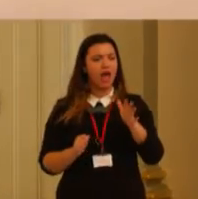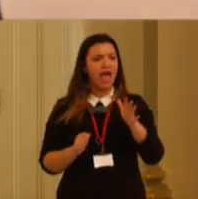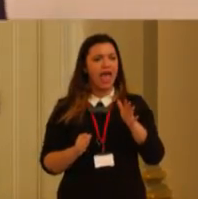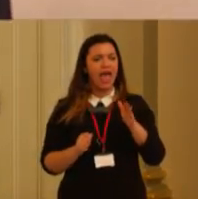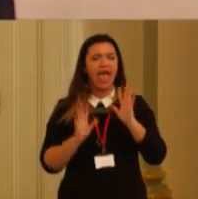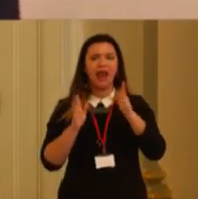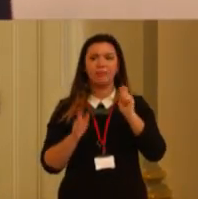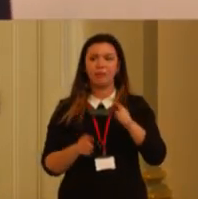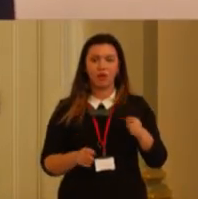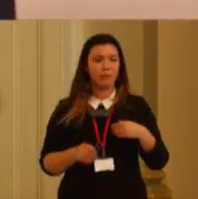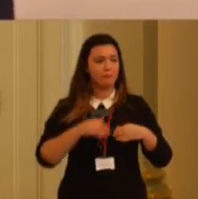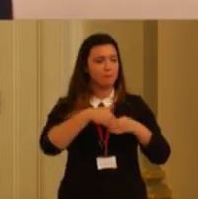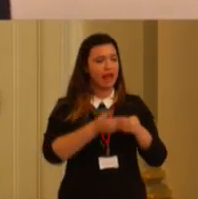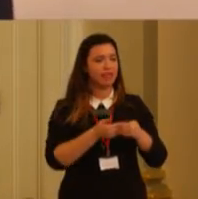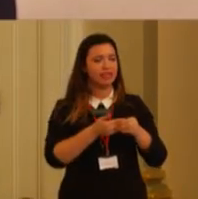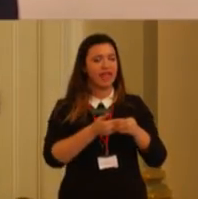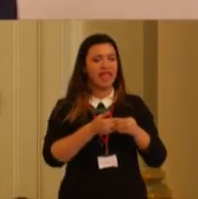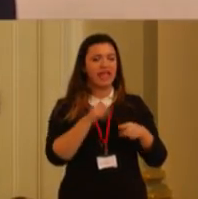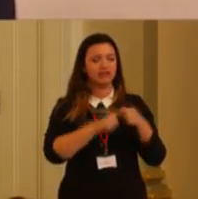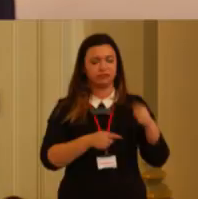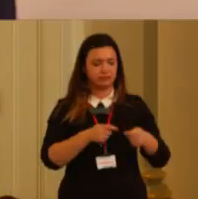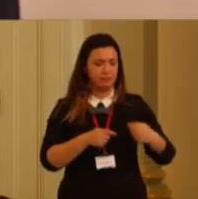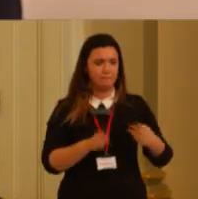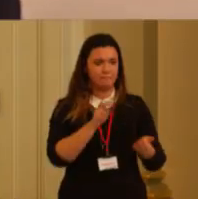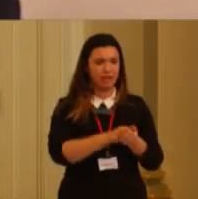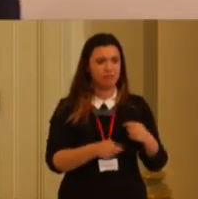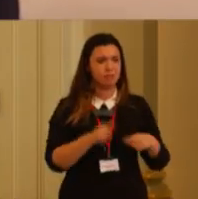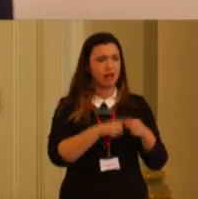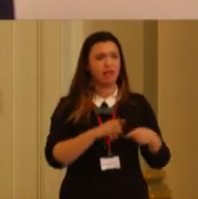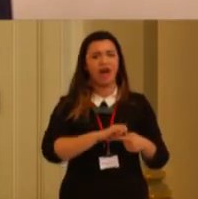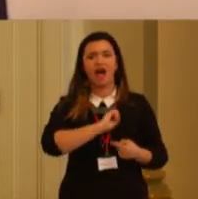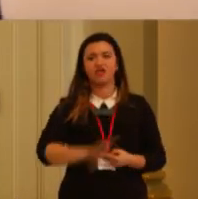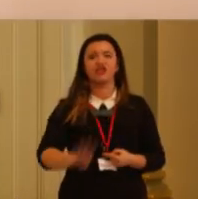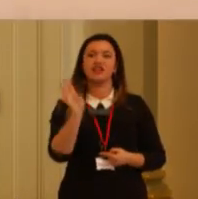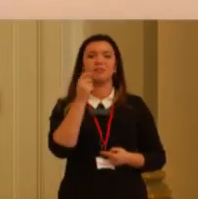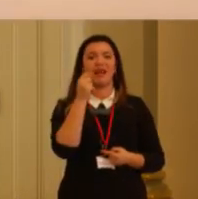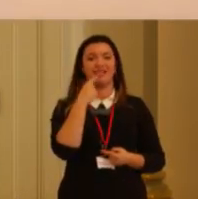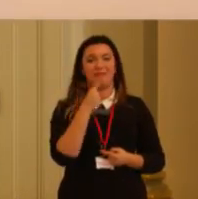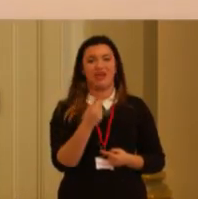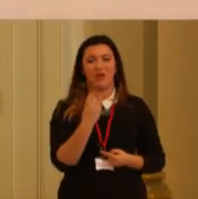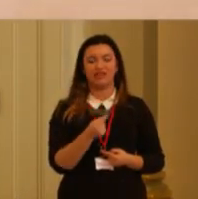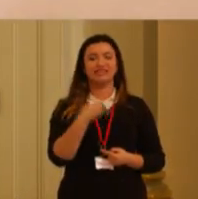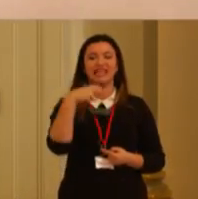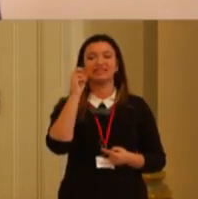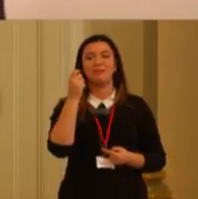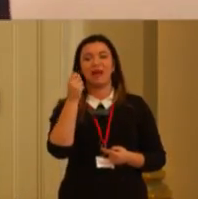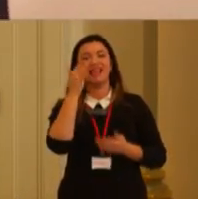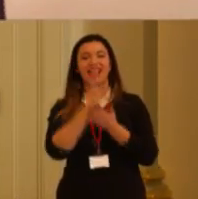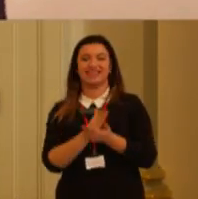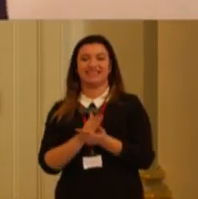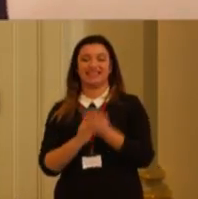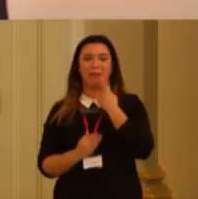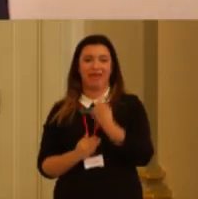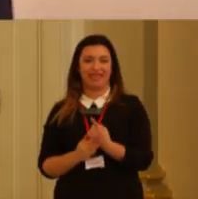themselves, young people. They started protesting. They would just tear the ticket and only